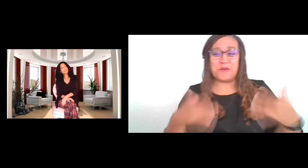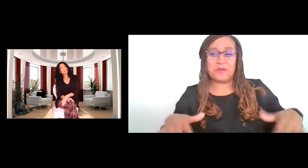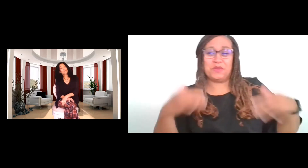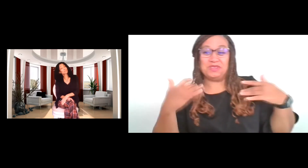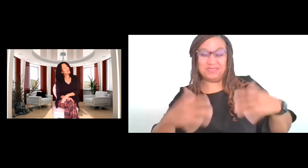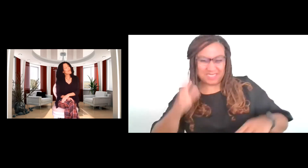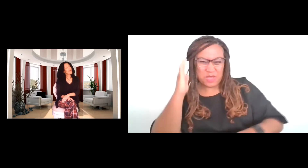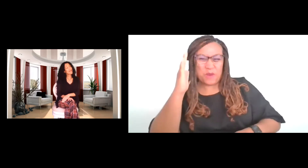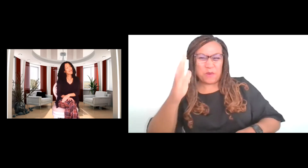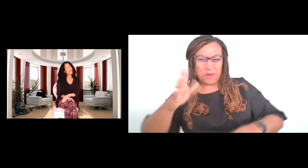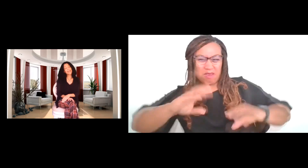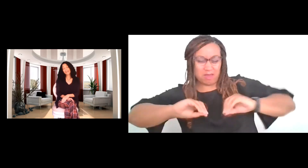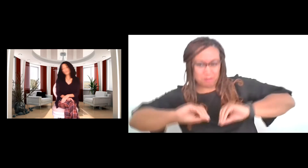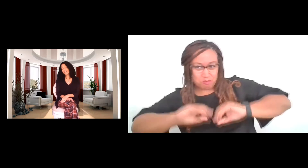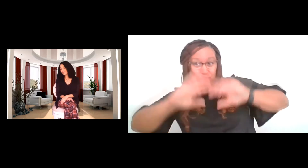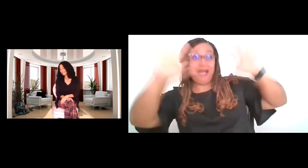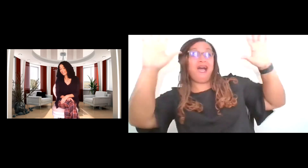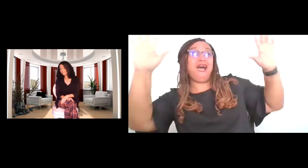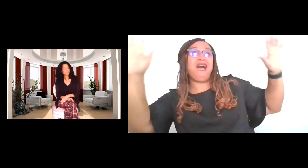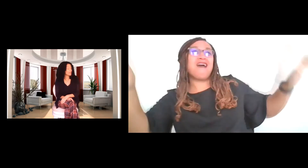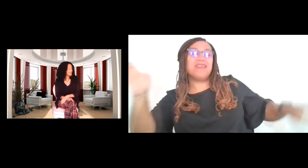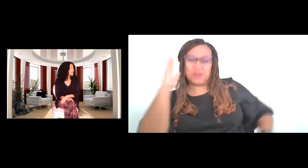It's gonna be a